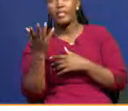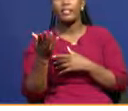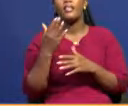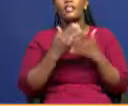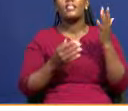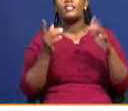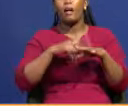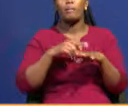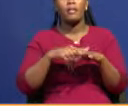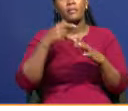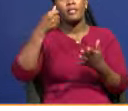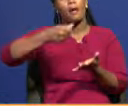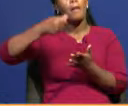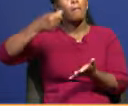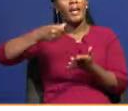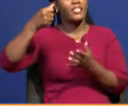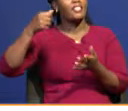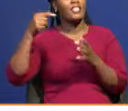budgets and especially our policy